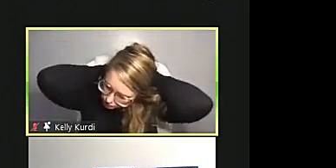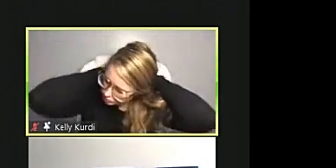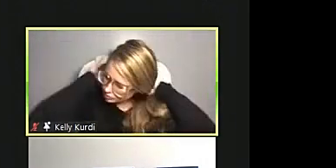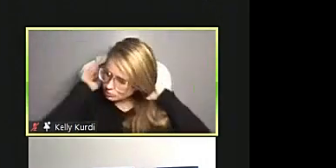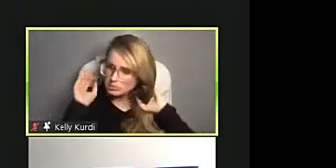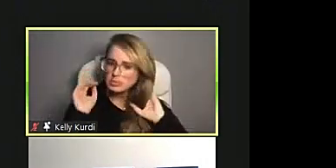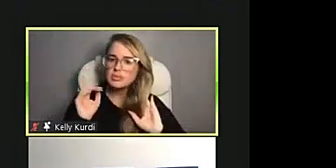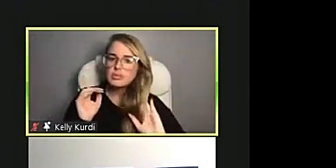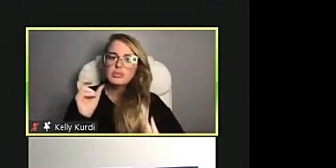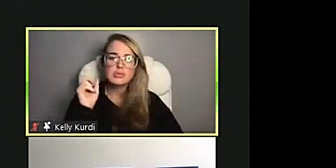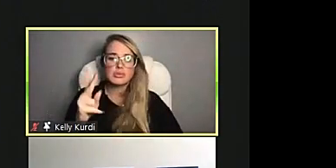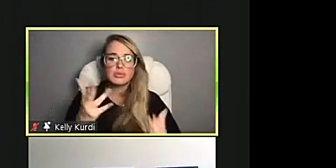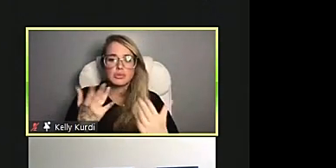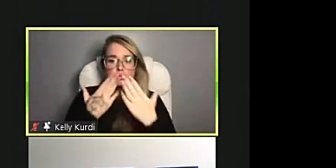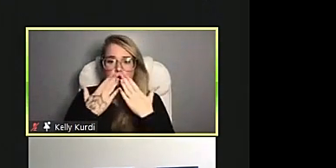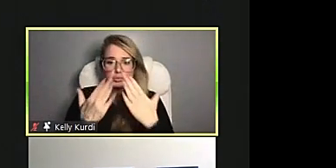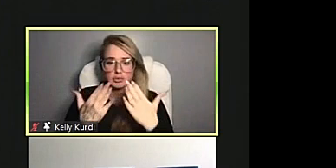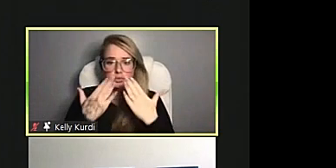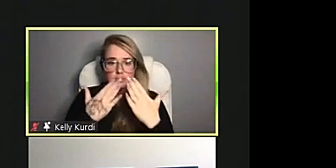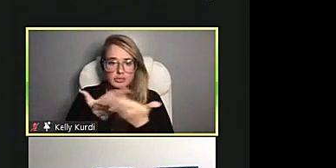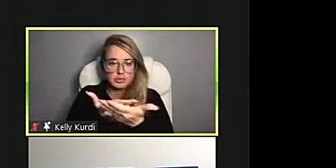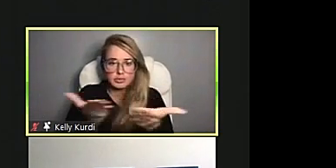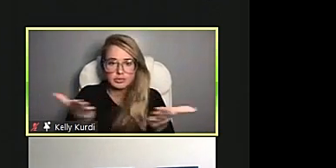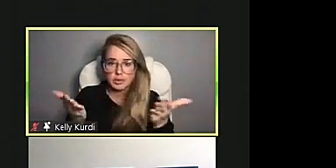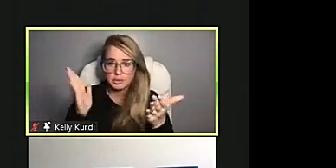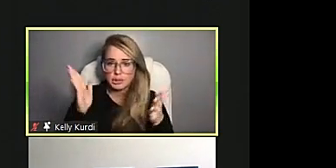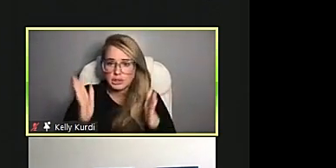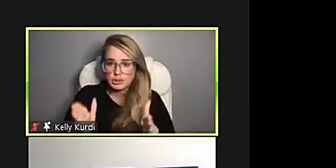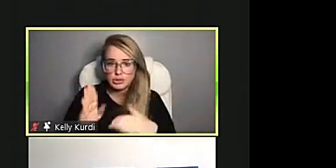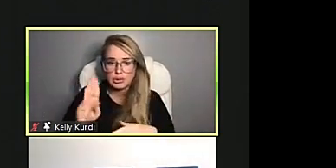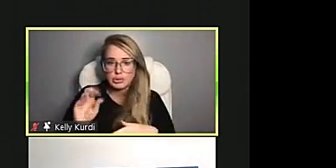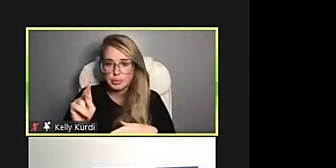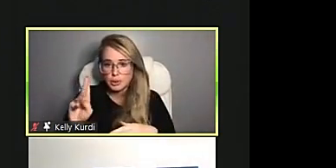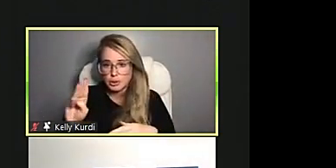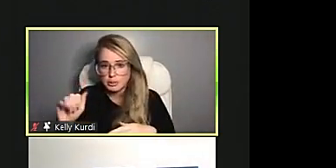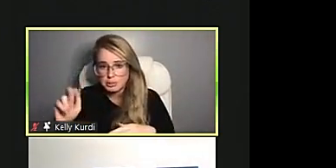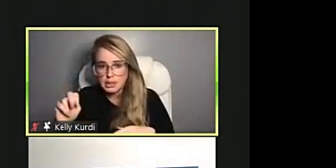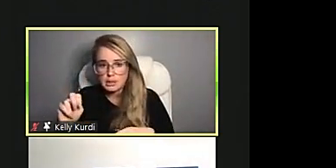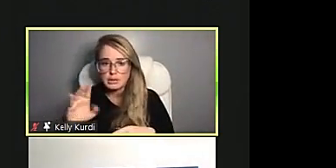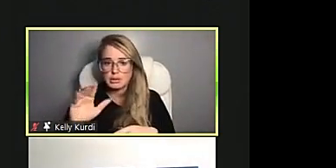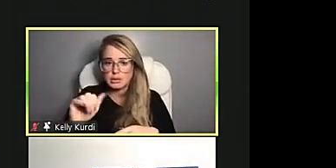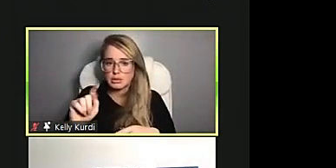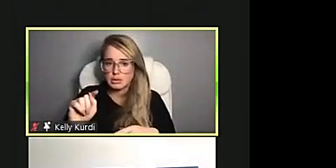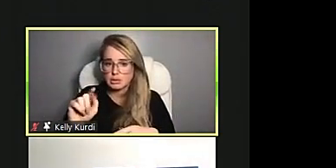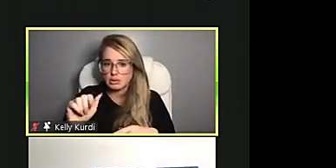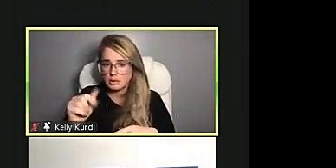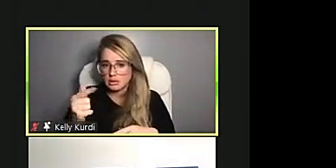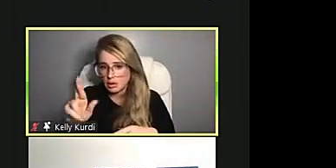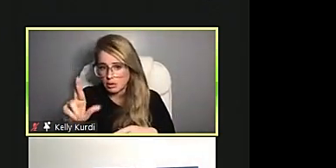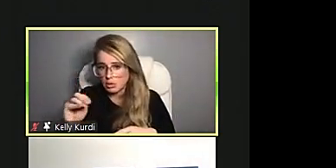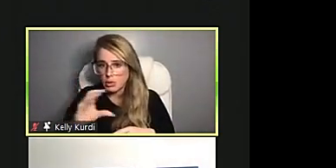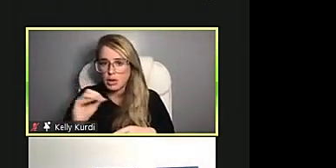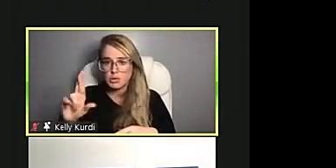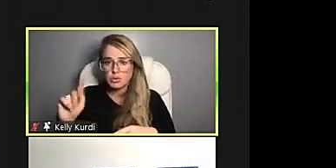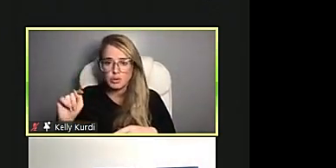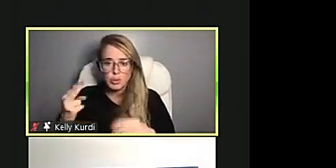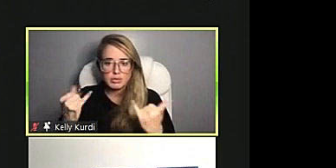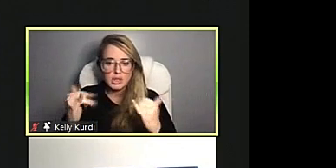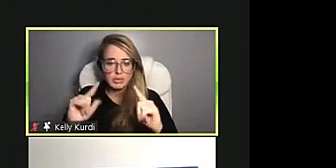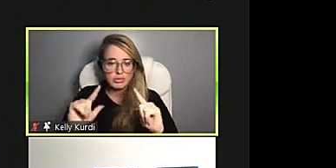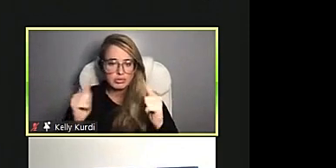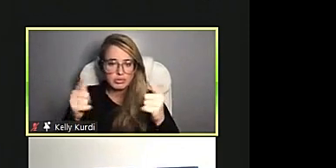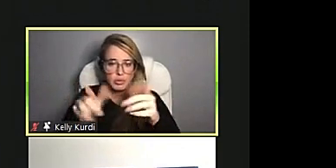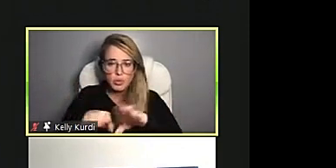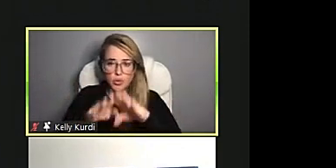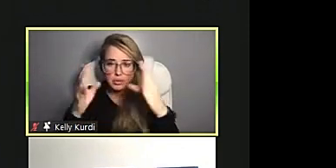All right, thank you to all of our presenters, Director Bookman, Russell Castanero, and Heather Roth. We're going to go ahead and open it up to the